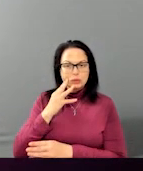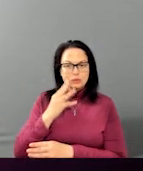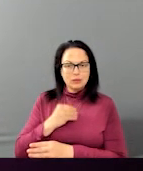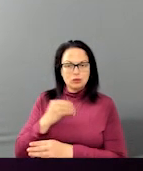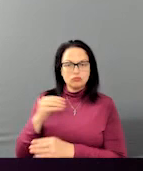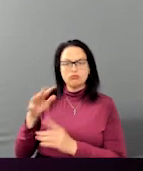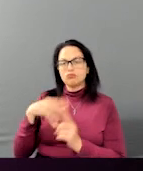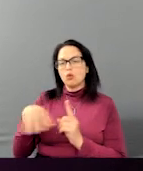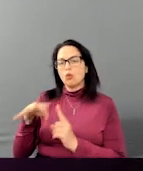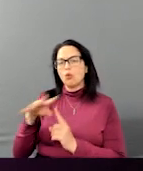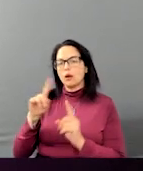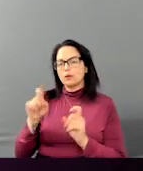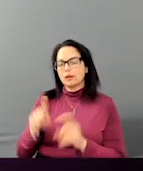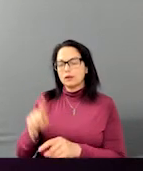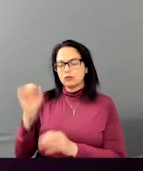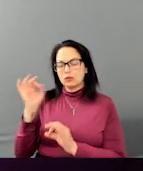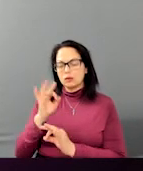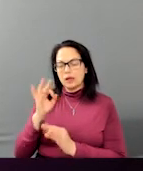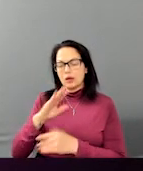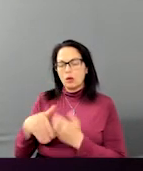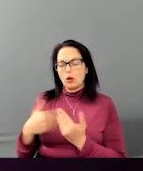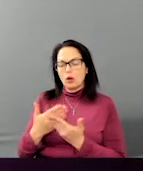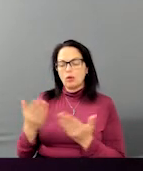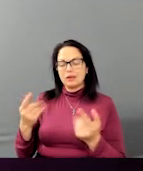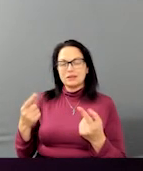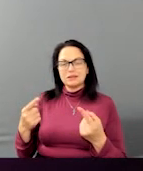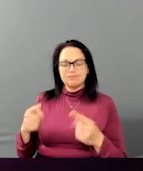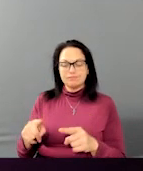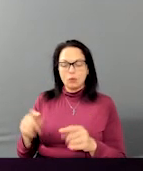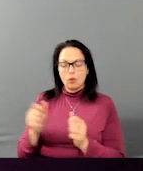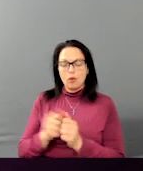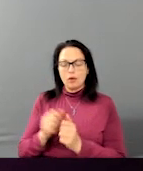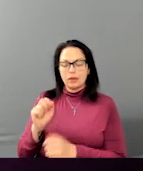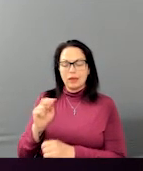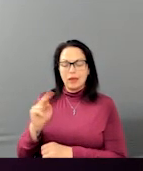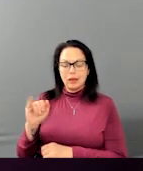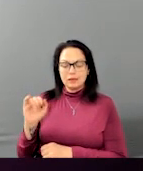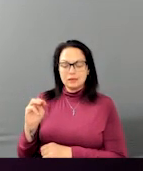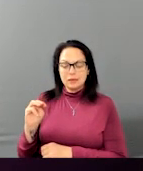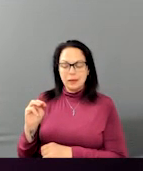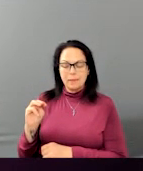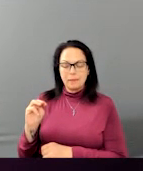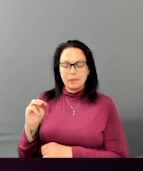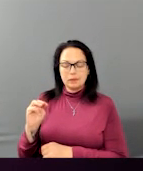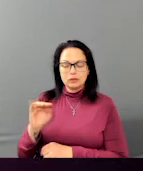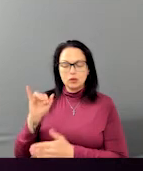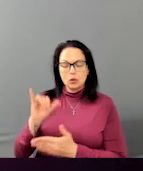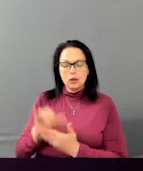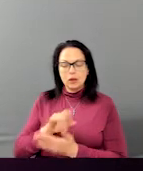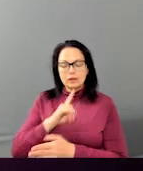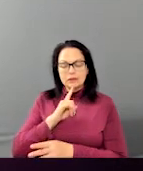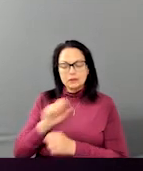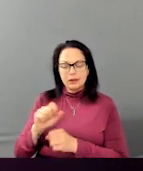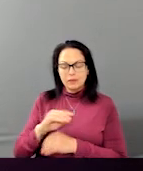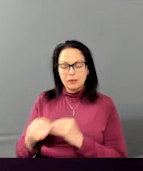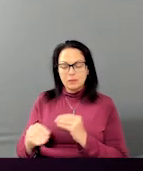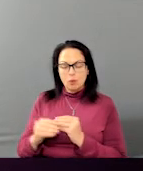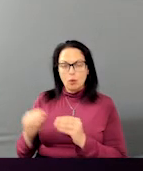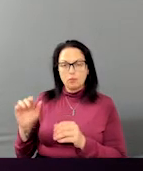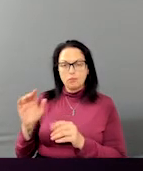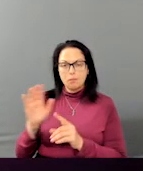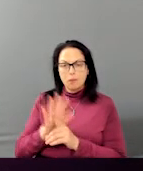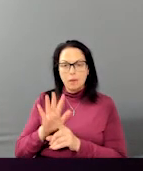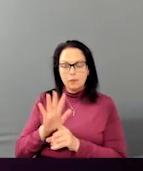testing, not even knowing that all these things would happen with Enzyme. So it's definitely more popular than Enzyme, if not